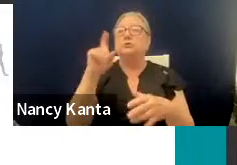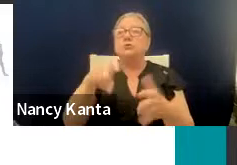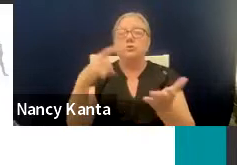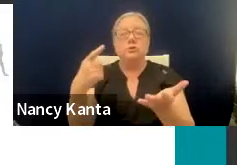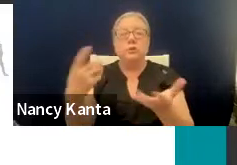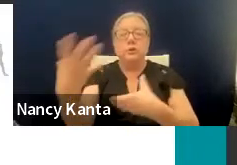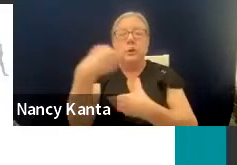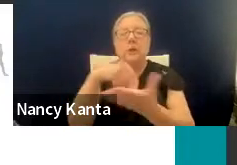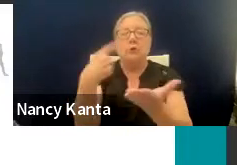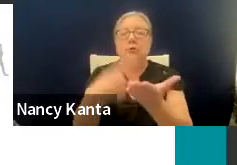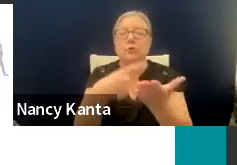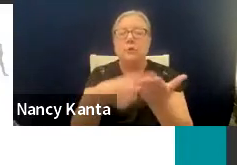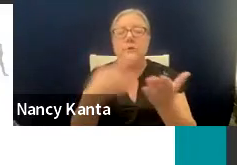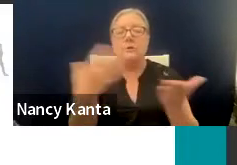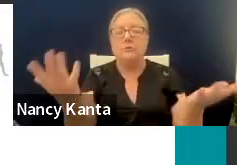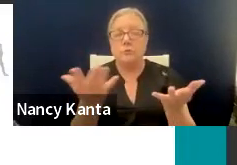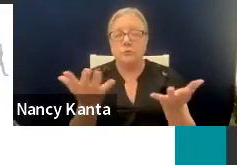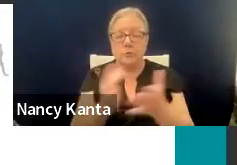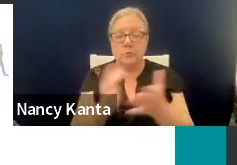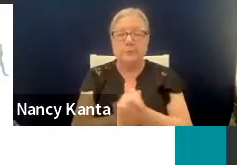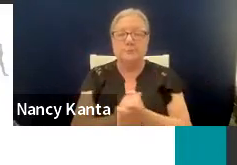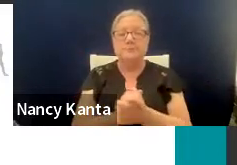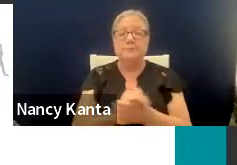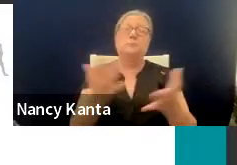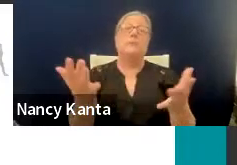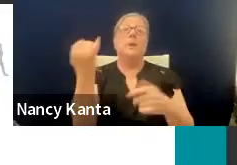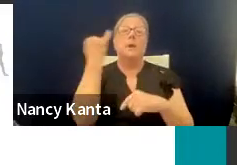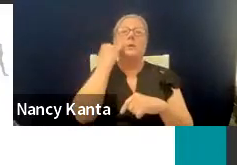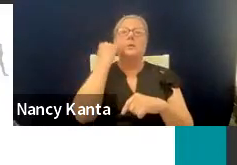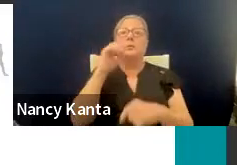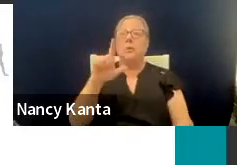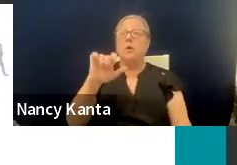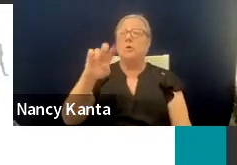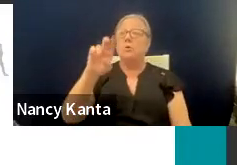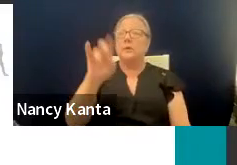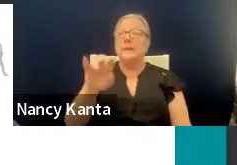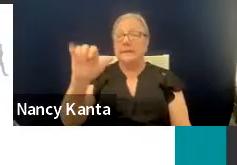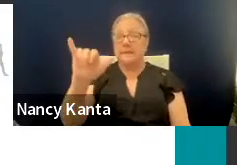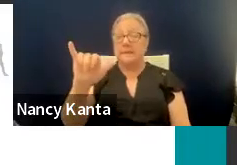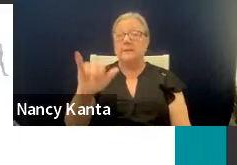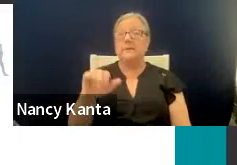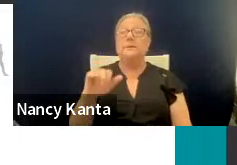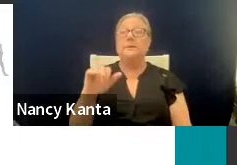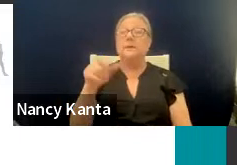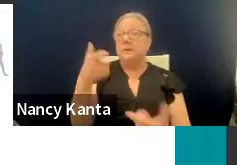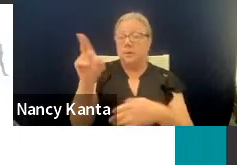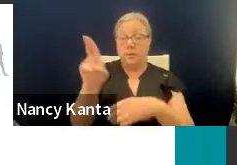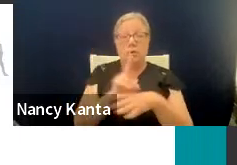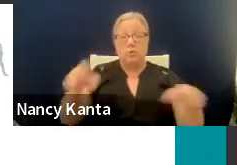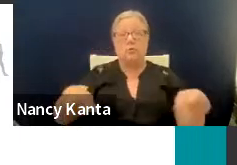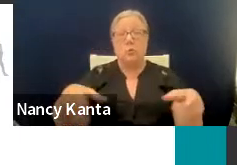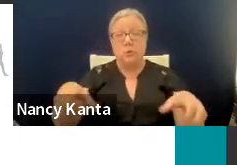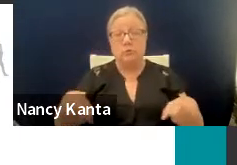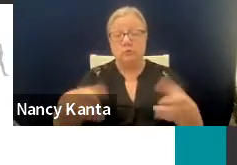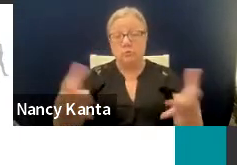saying, well, let's say Lizzie is a person who uses a wheelchair,